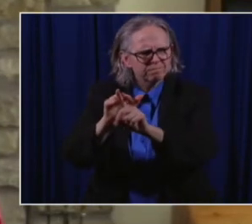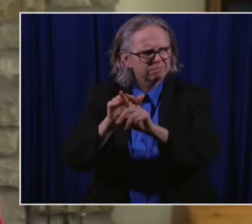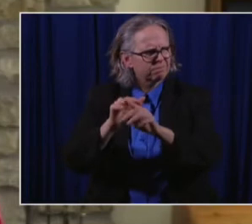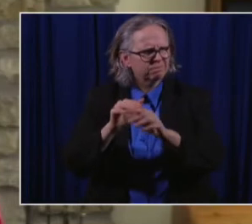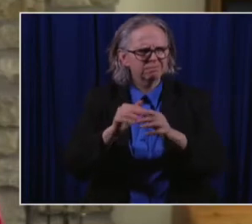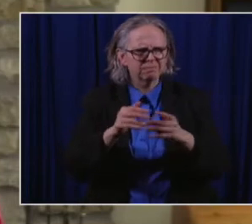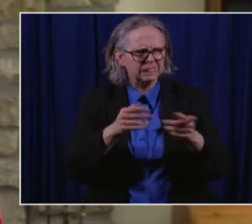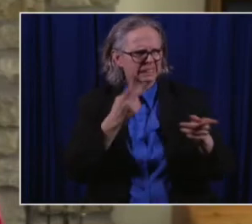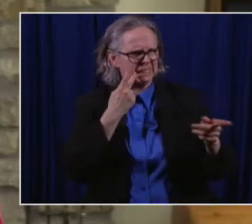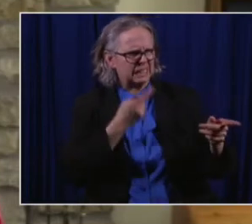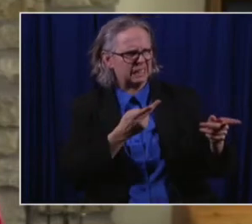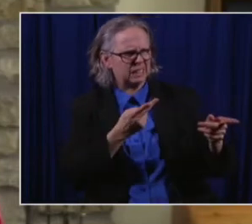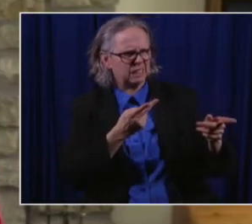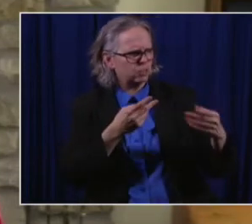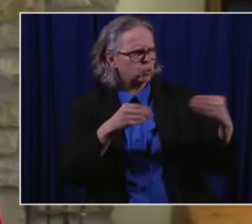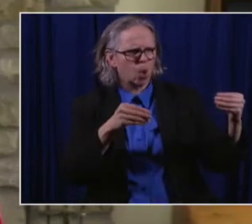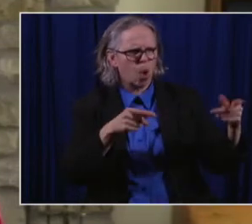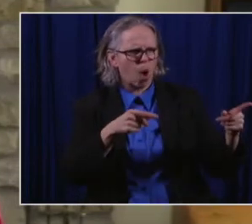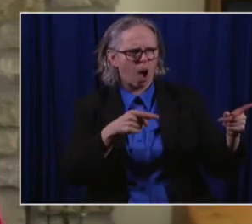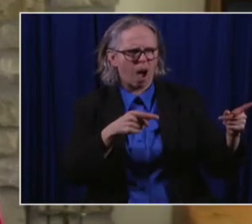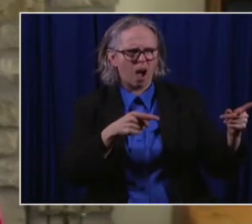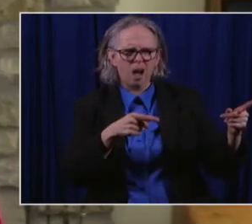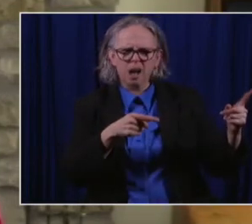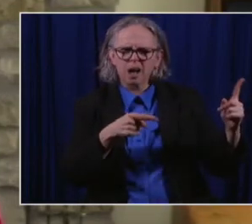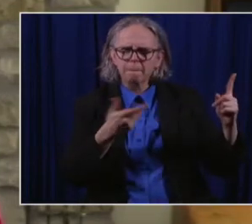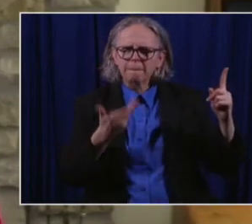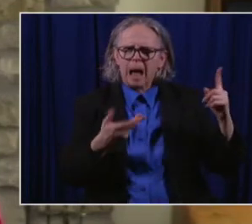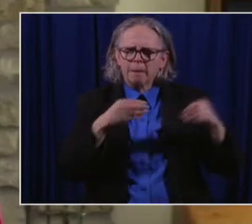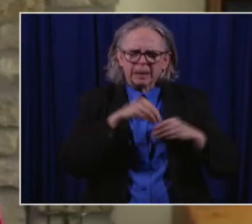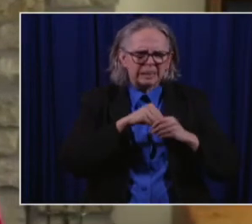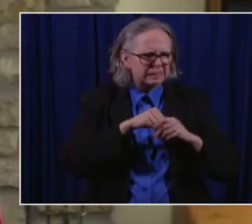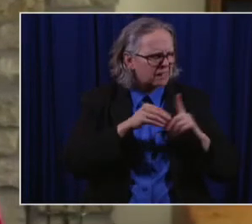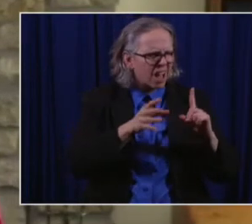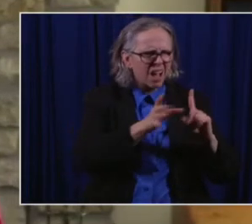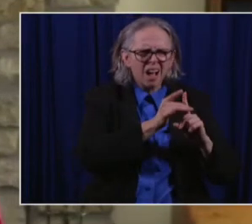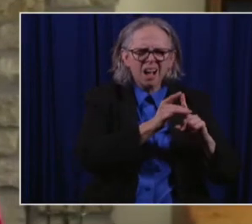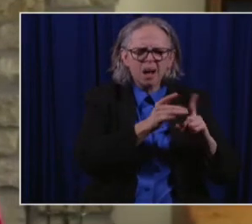store who has a very good reason for not wearing a mask.